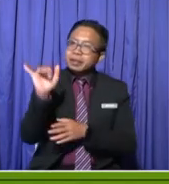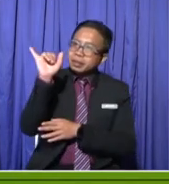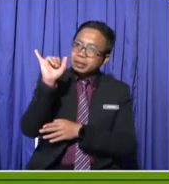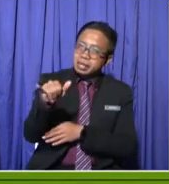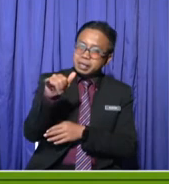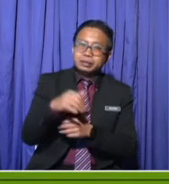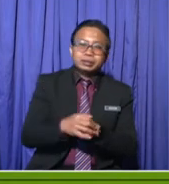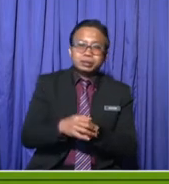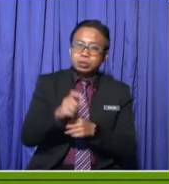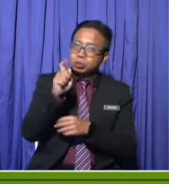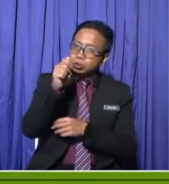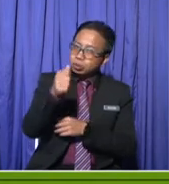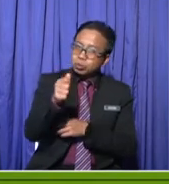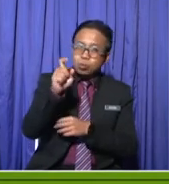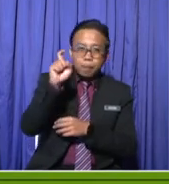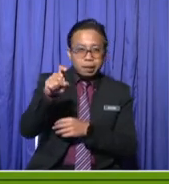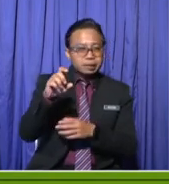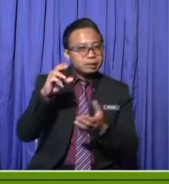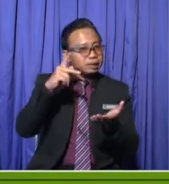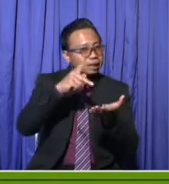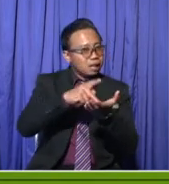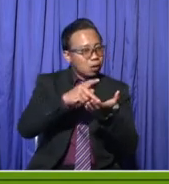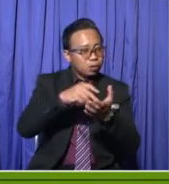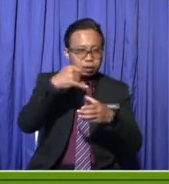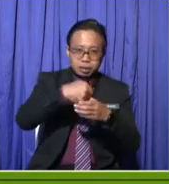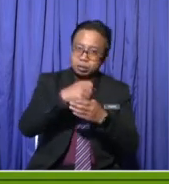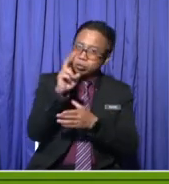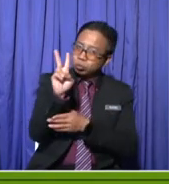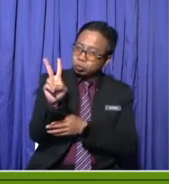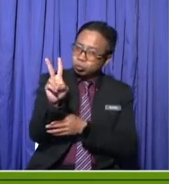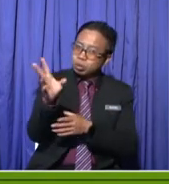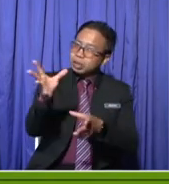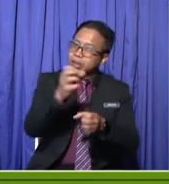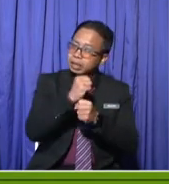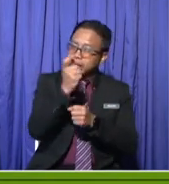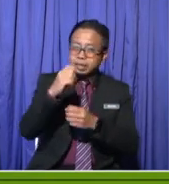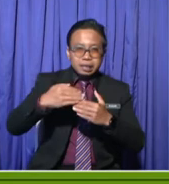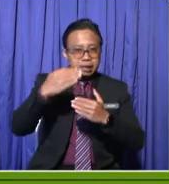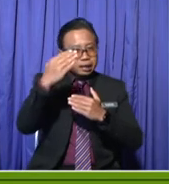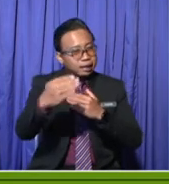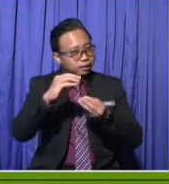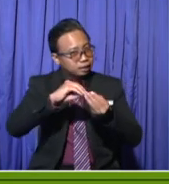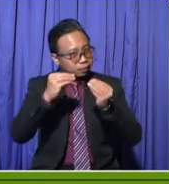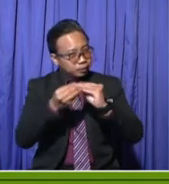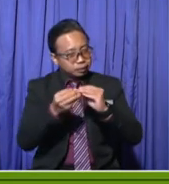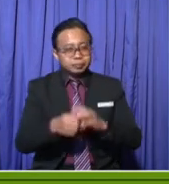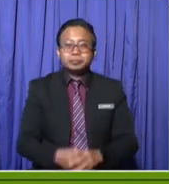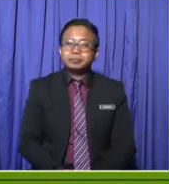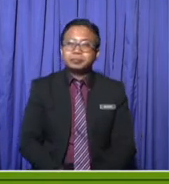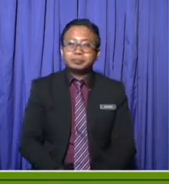Yes, you must count on in 2s to get the next number.